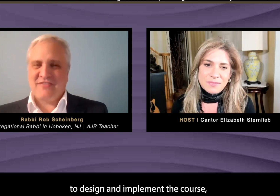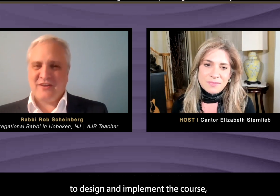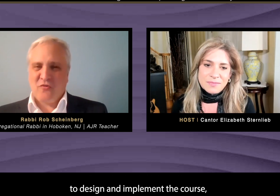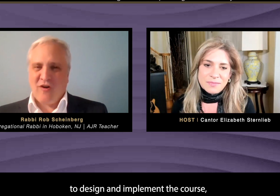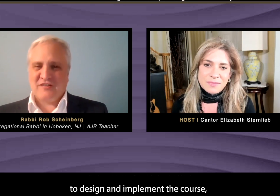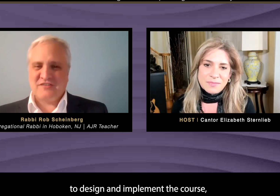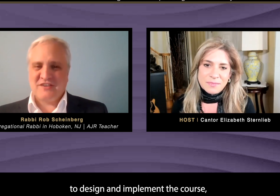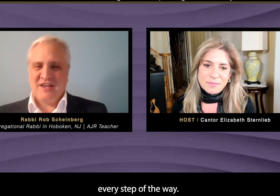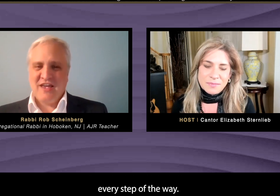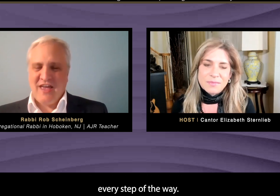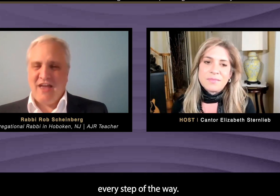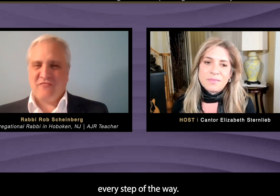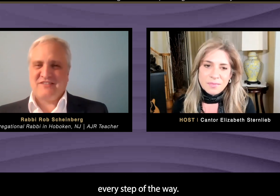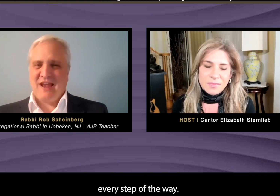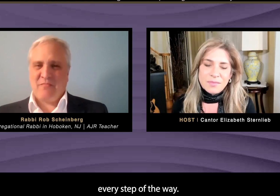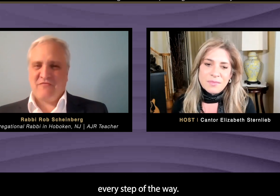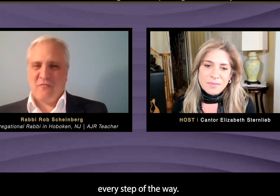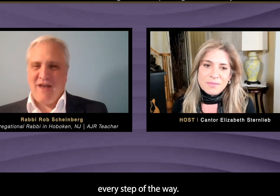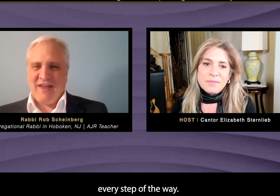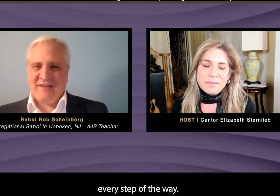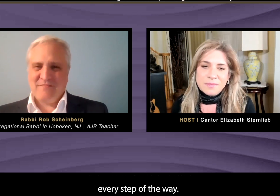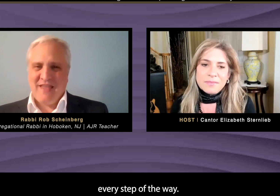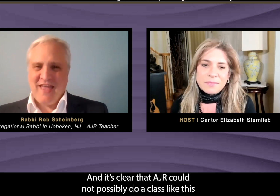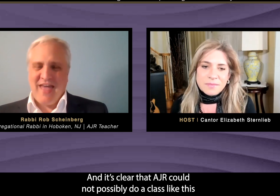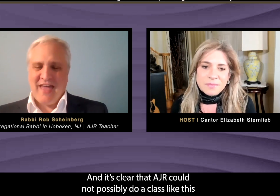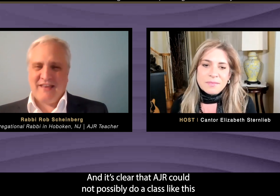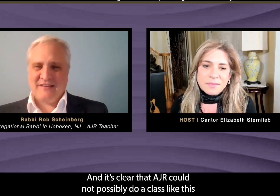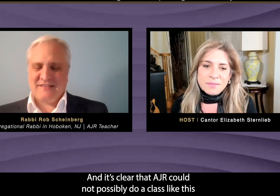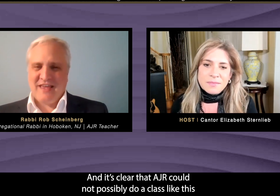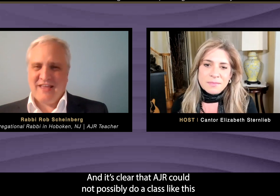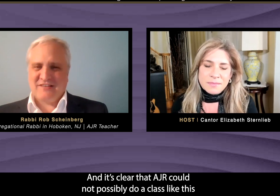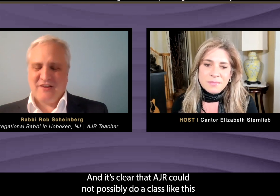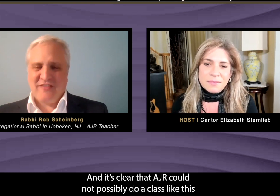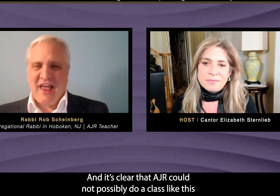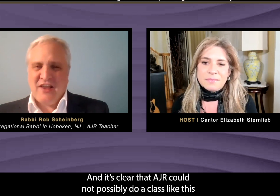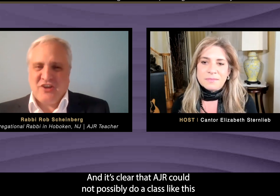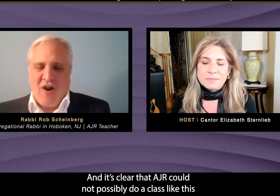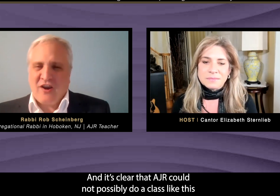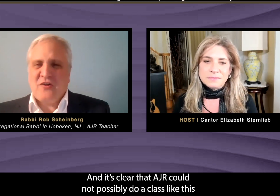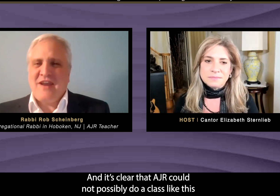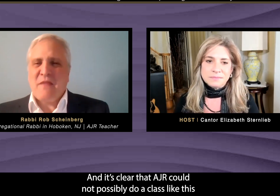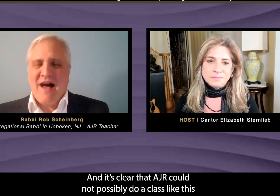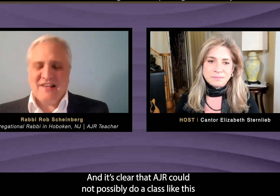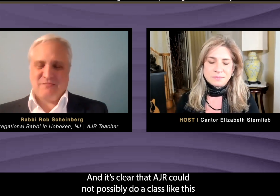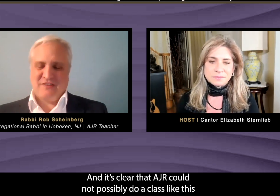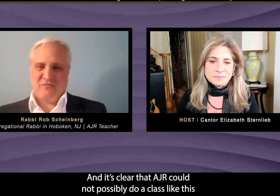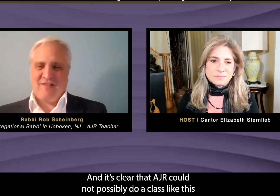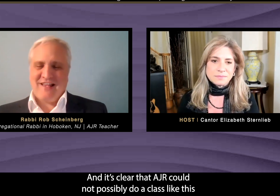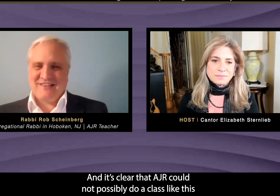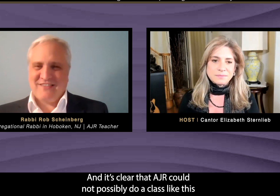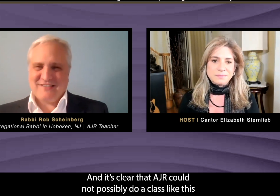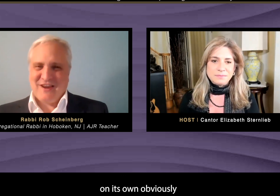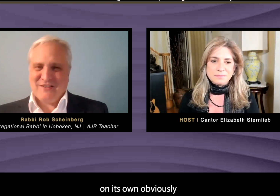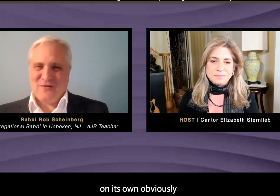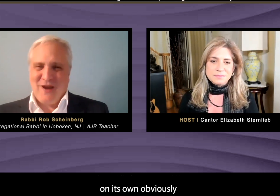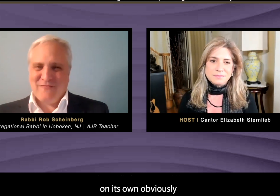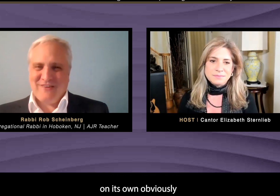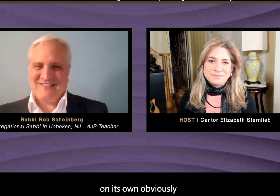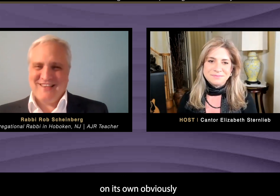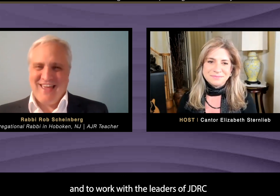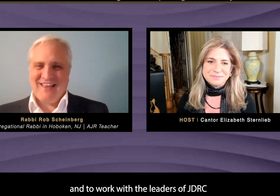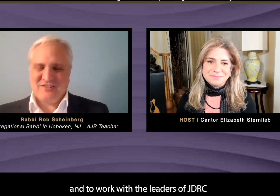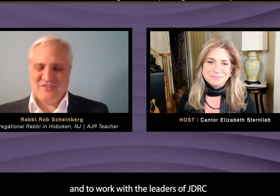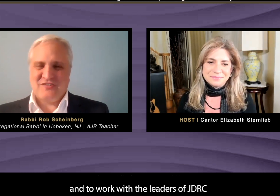and implement the course every step of the way. And it's clear that AJR could not possibly do a class like this on its